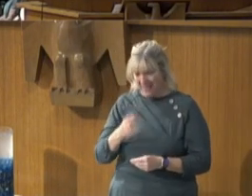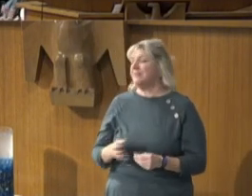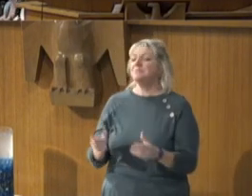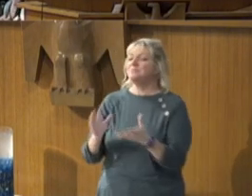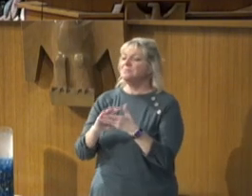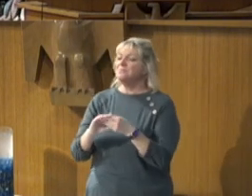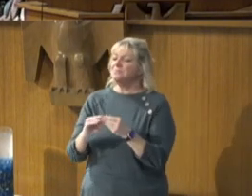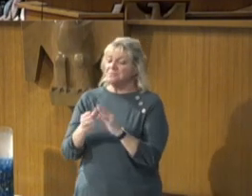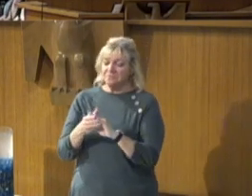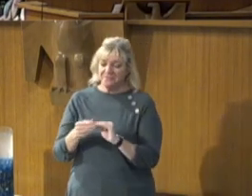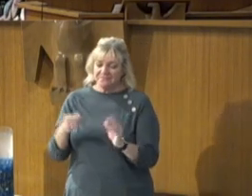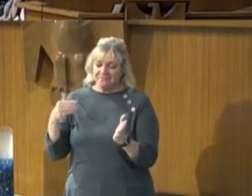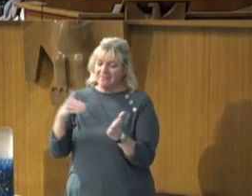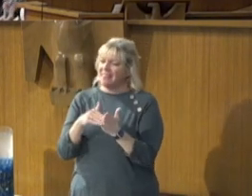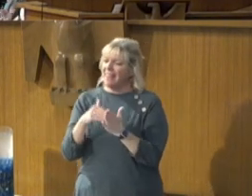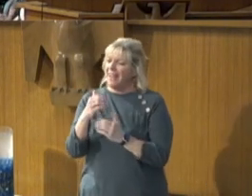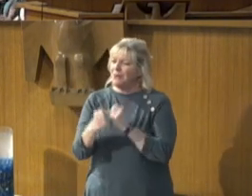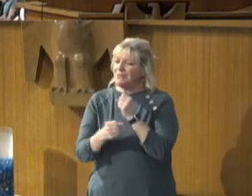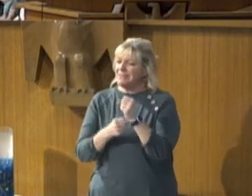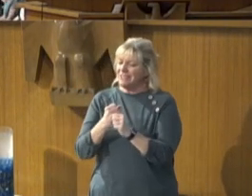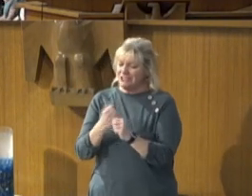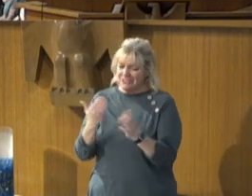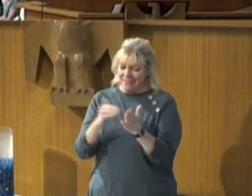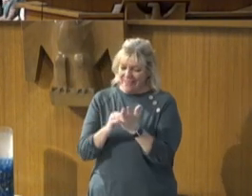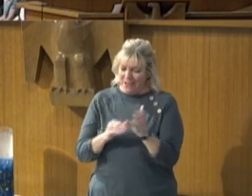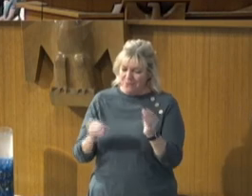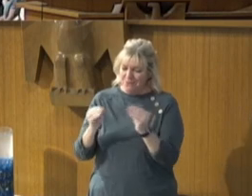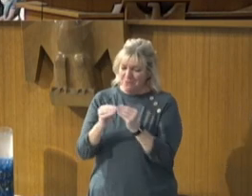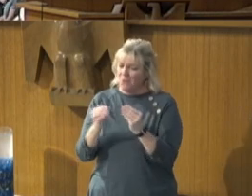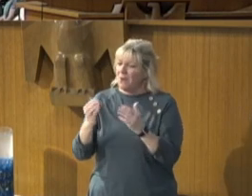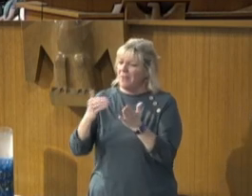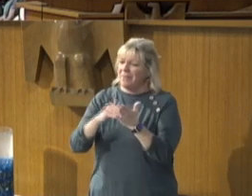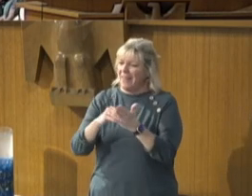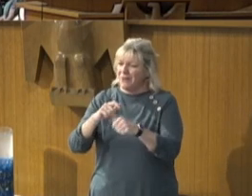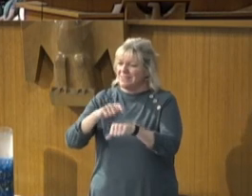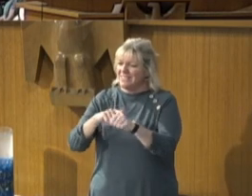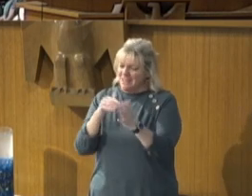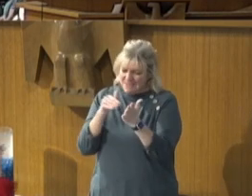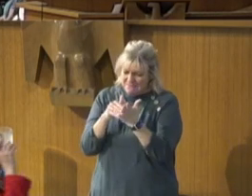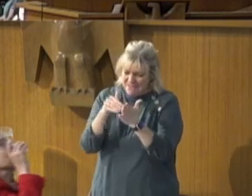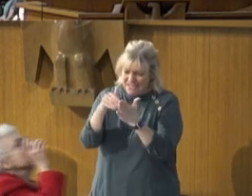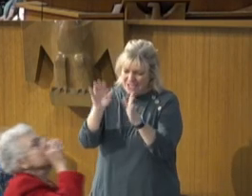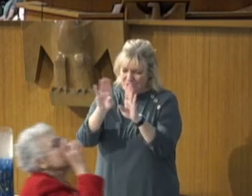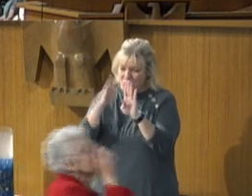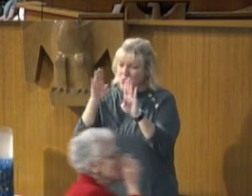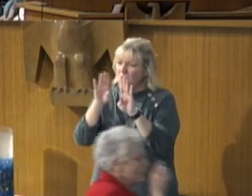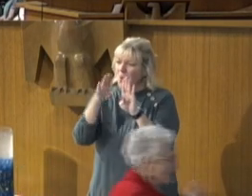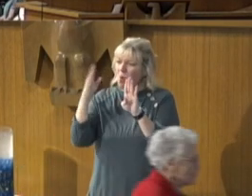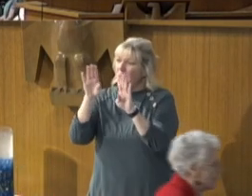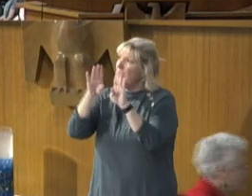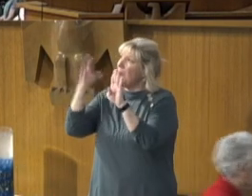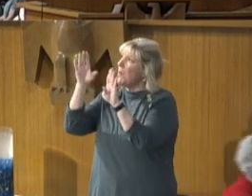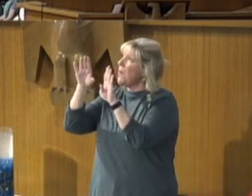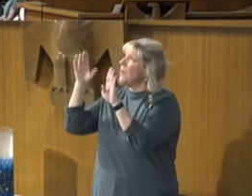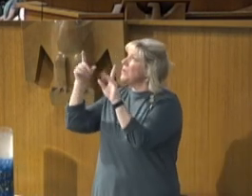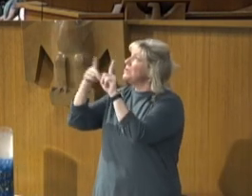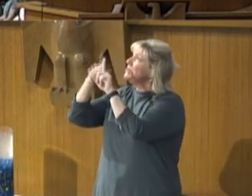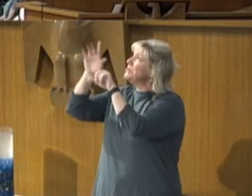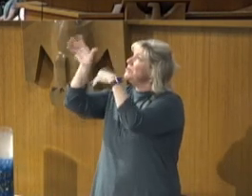Years, a thousand more, a thousand times, a million doors to eternity.